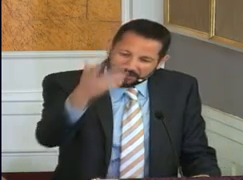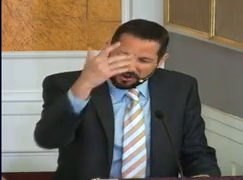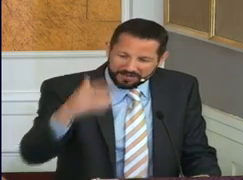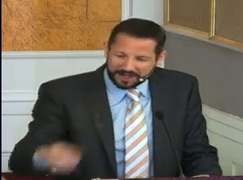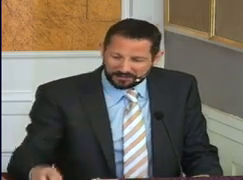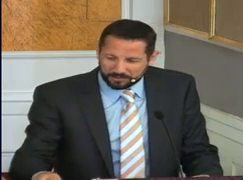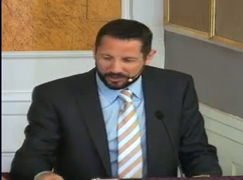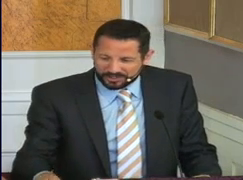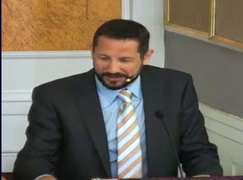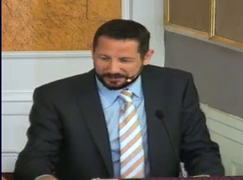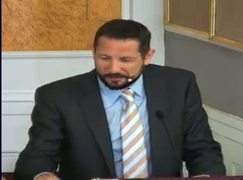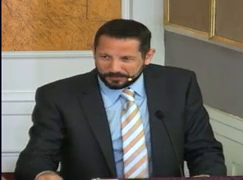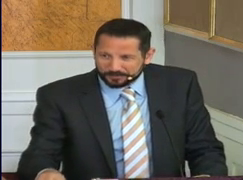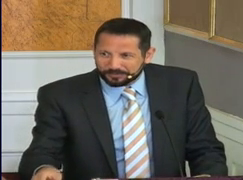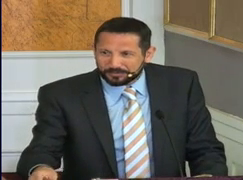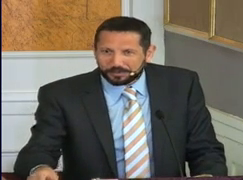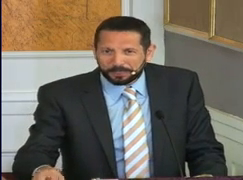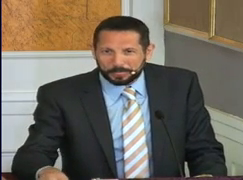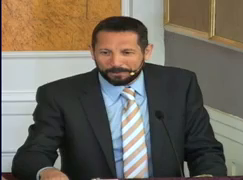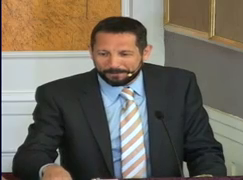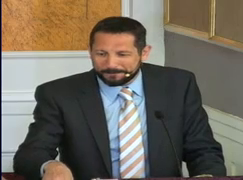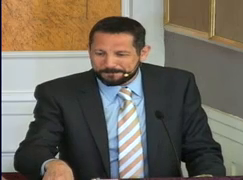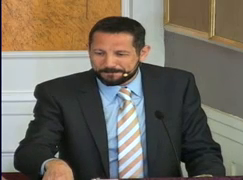yes, let's give her a round of applause.